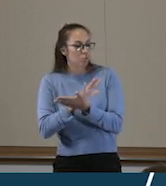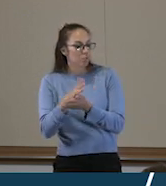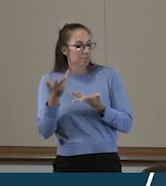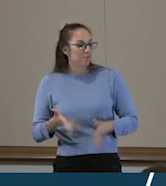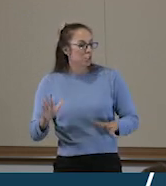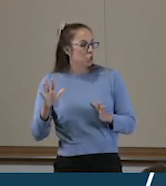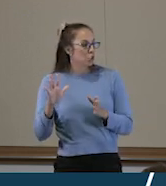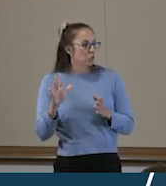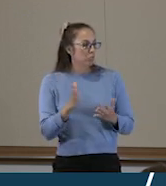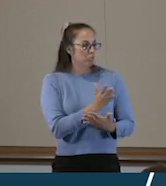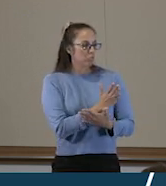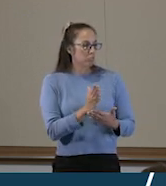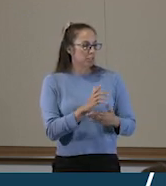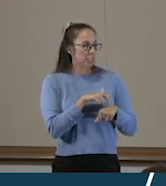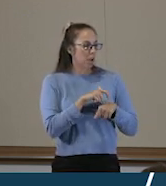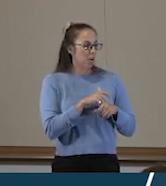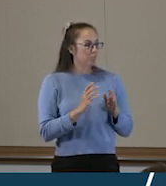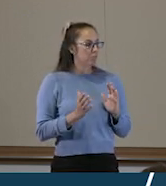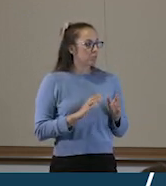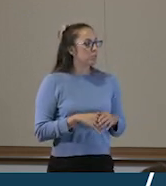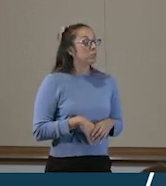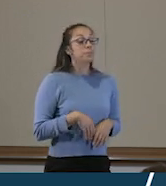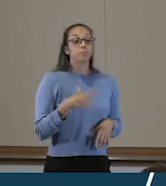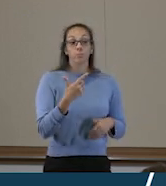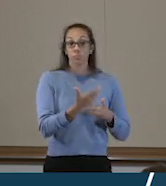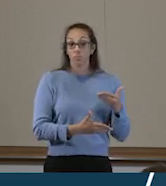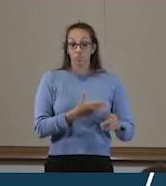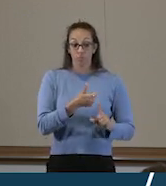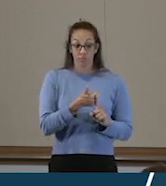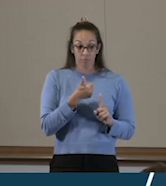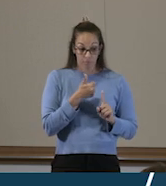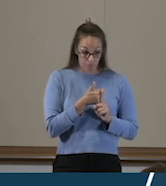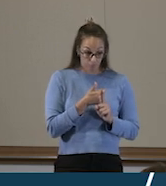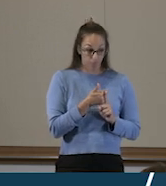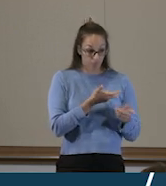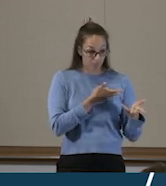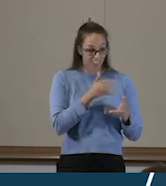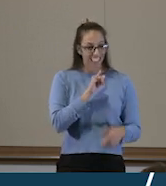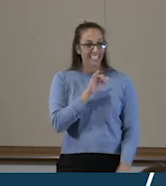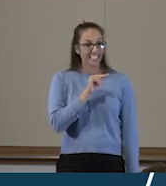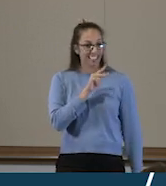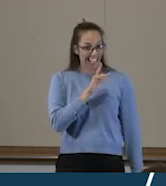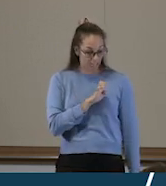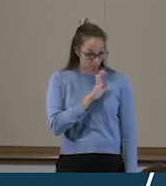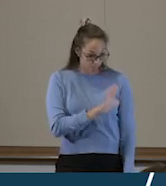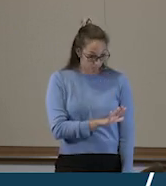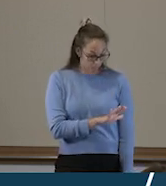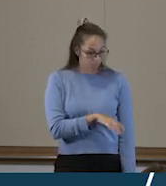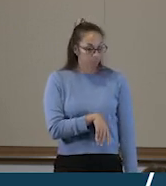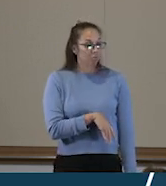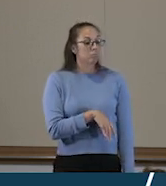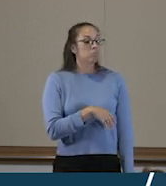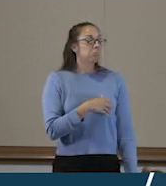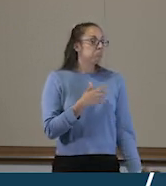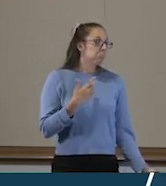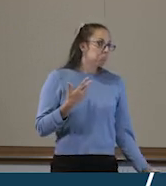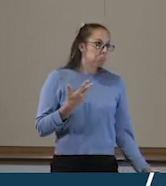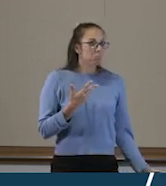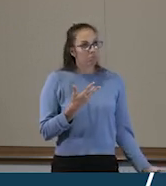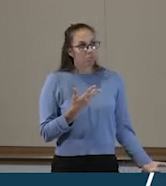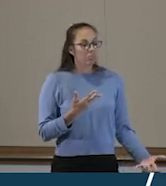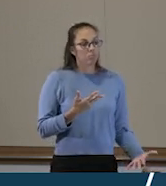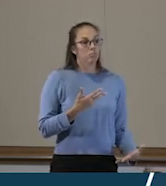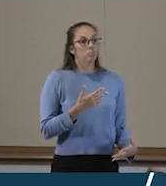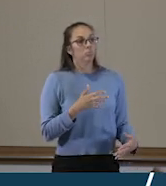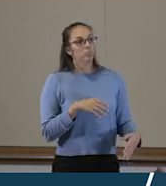So the process itself, so the intake process, typically, I mean, from